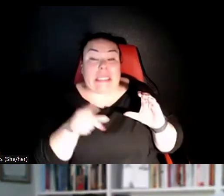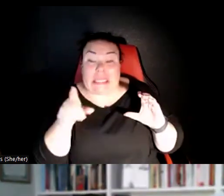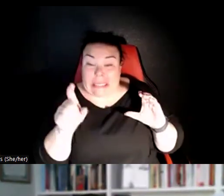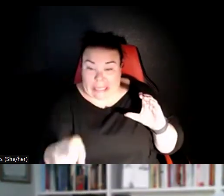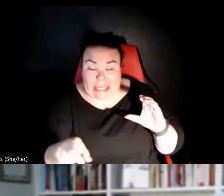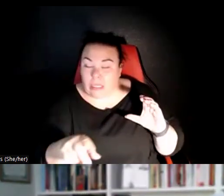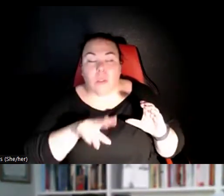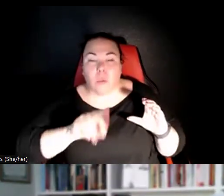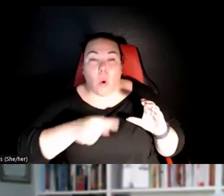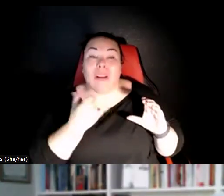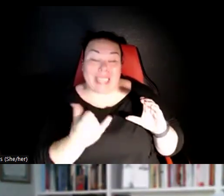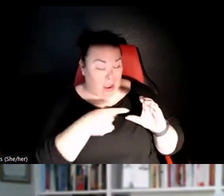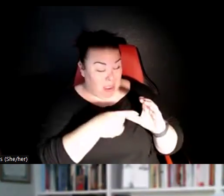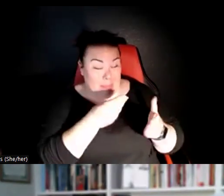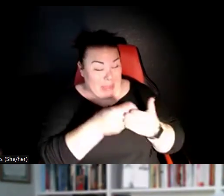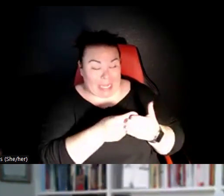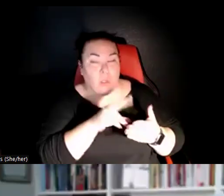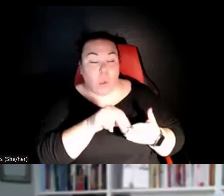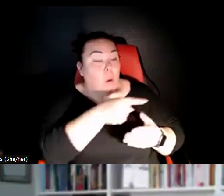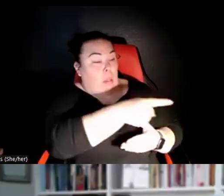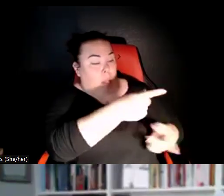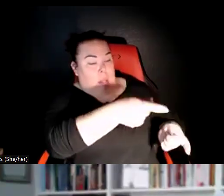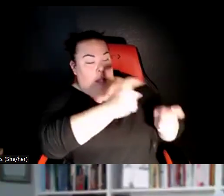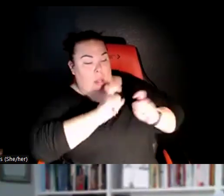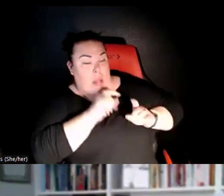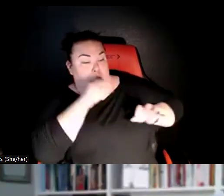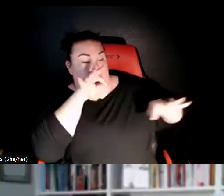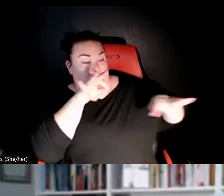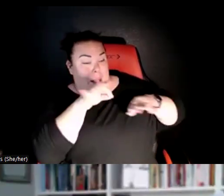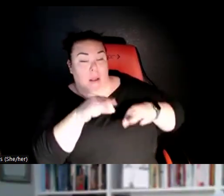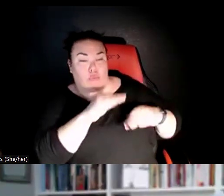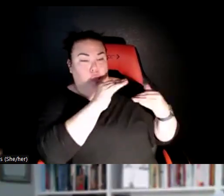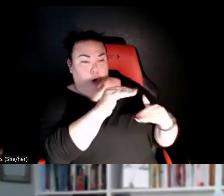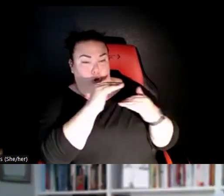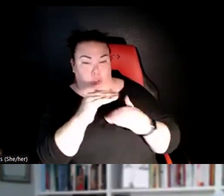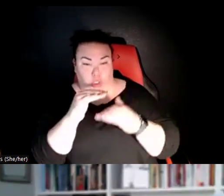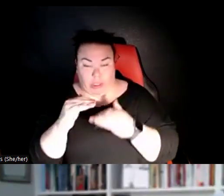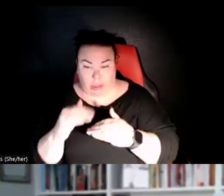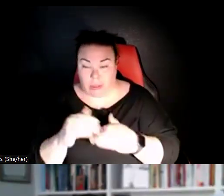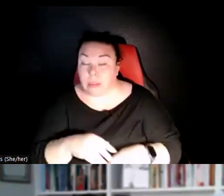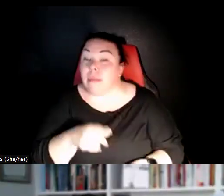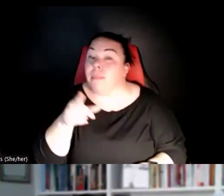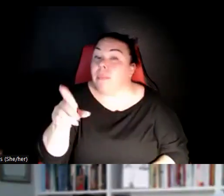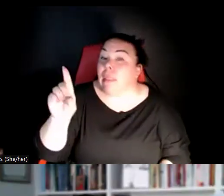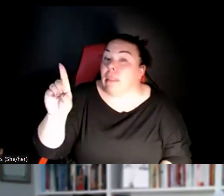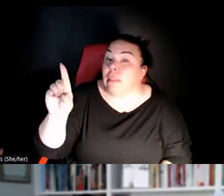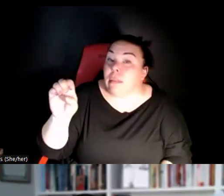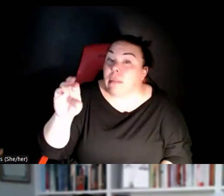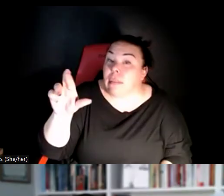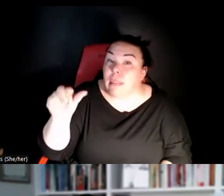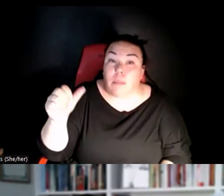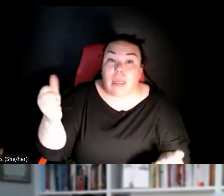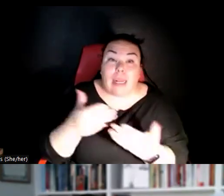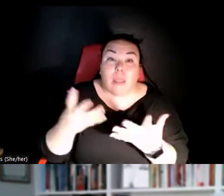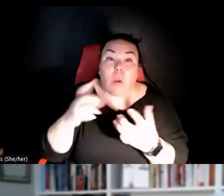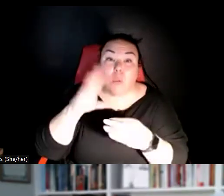Mm-hmm. box. So yeah. Yeah. Thank you, Rebecca. Deborah, anything that you'd like to highlight, your proud moment?